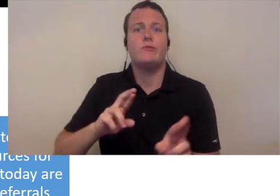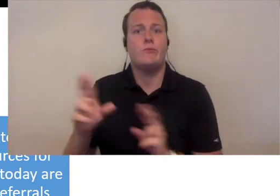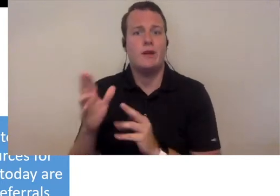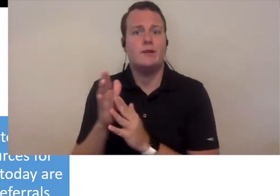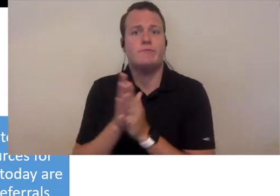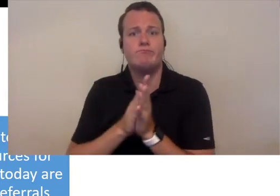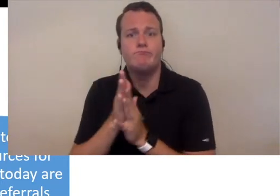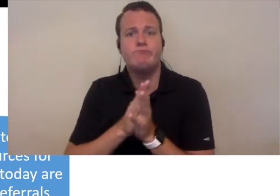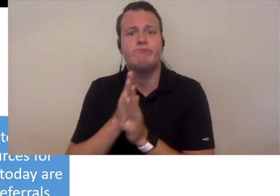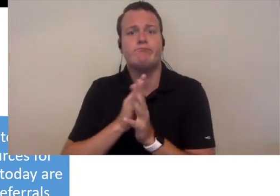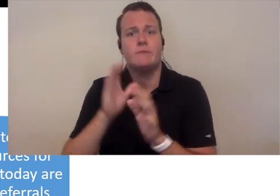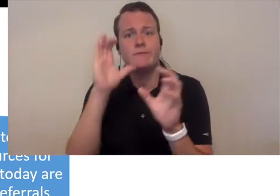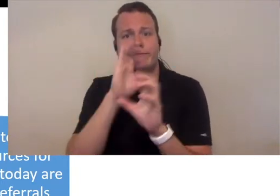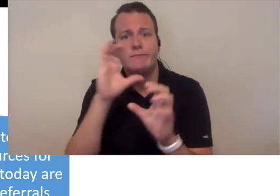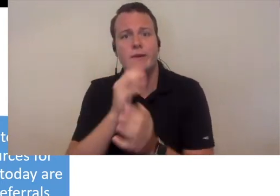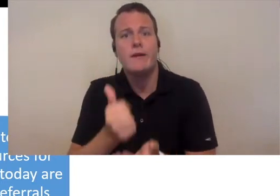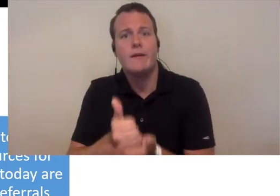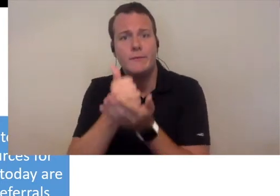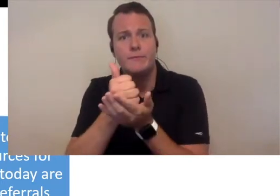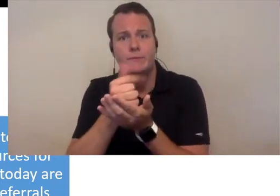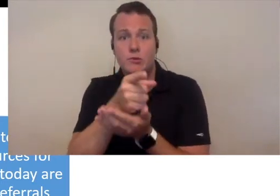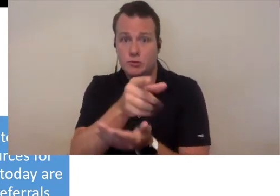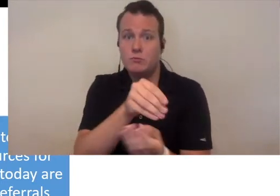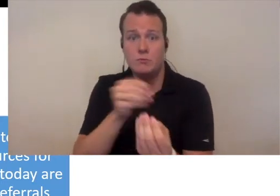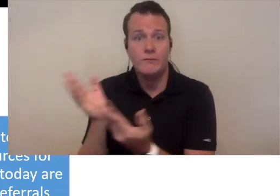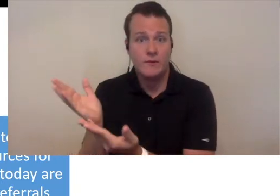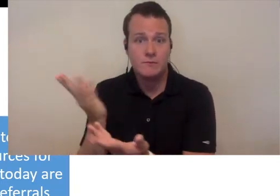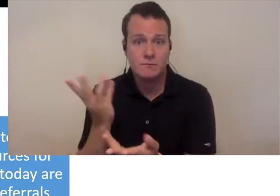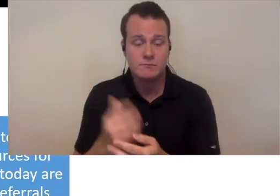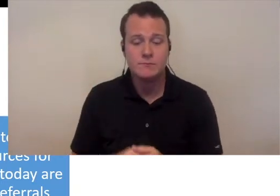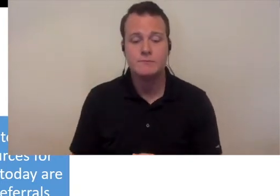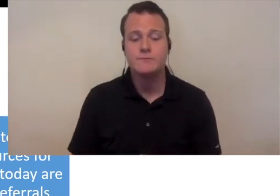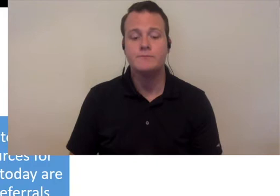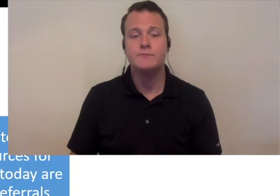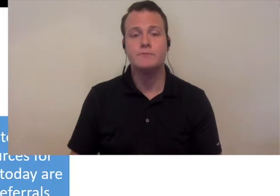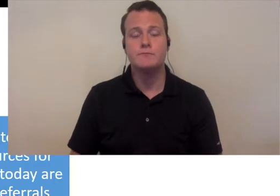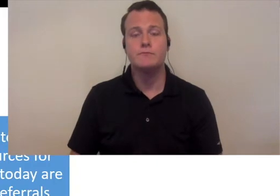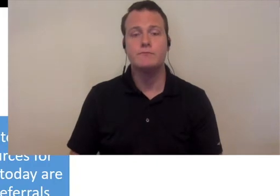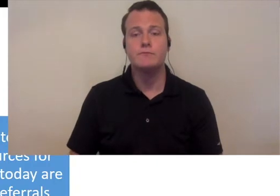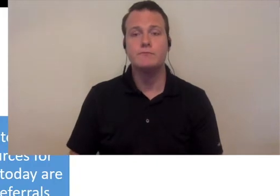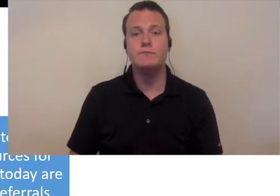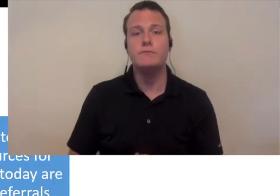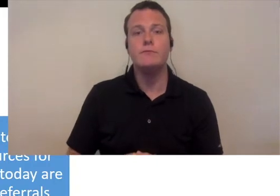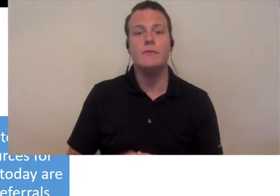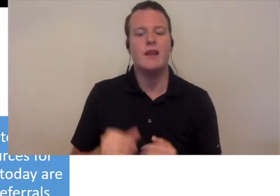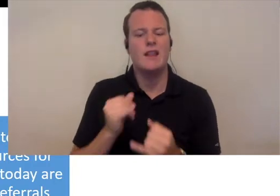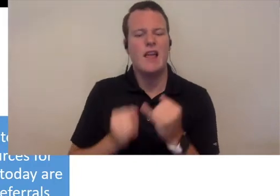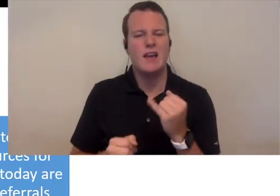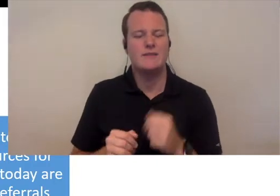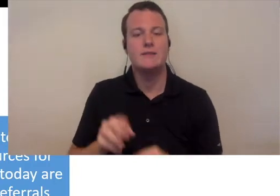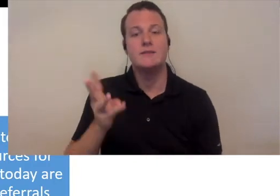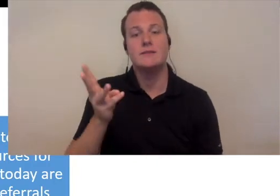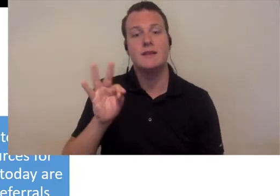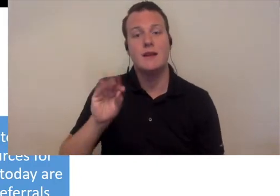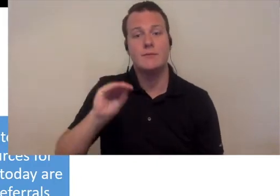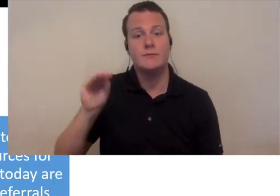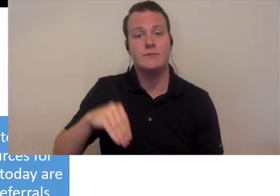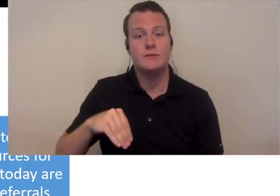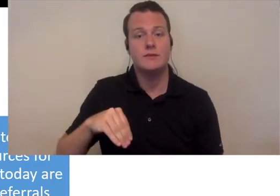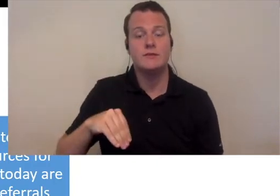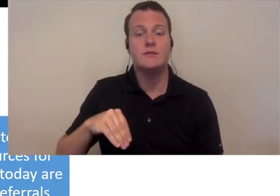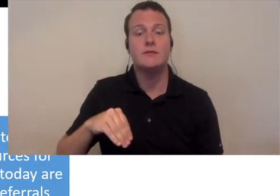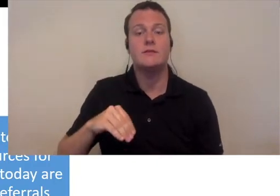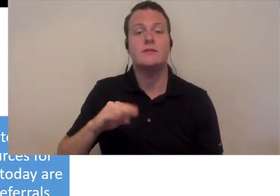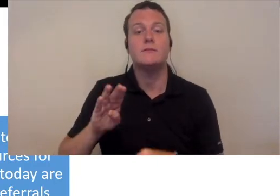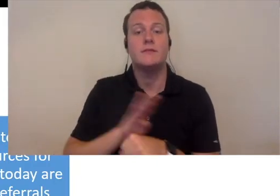help that you can provide for them. The last thing is 69% of all